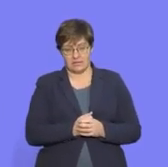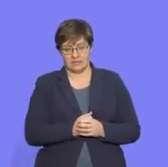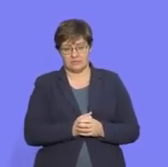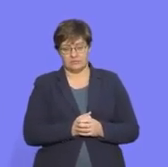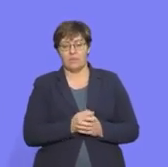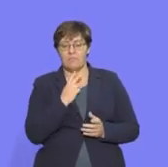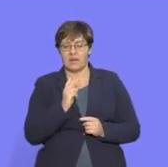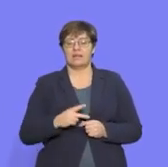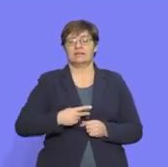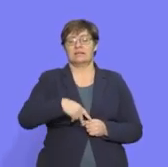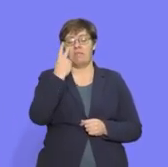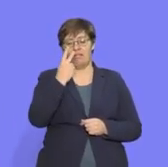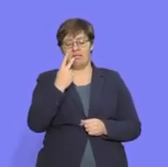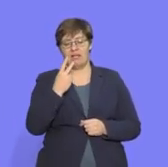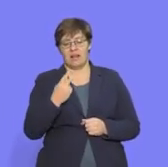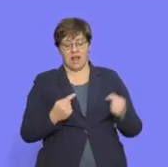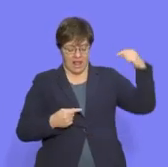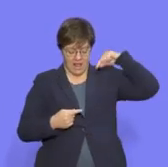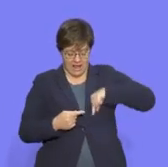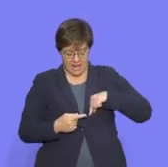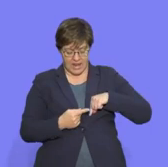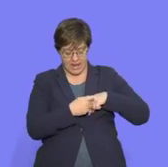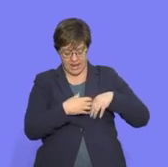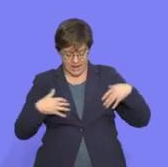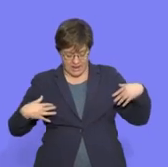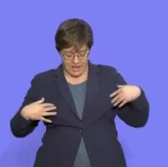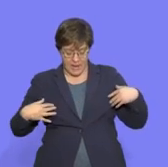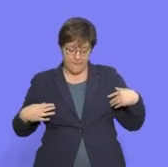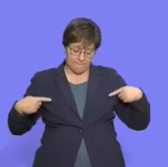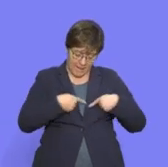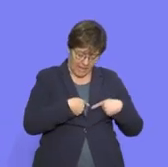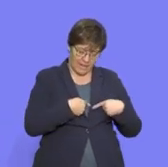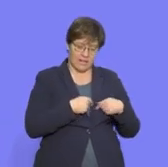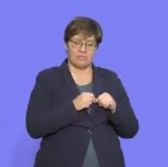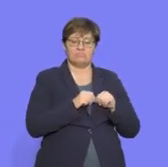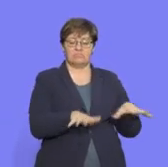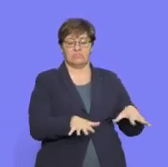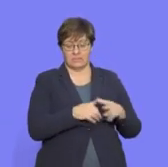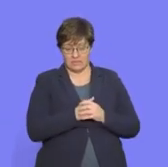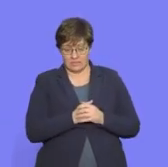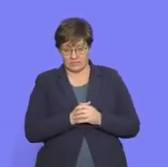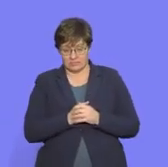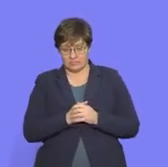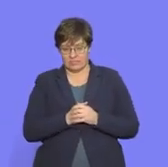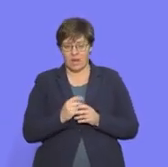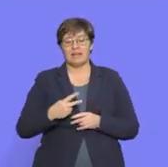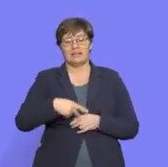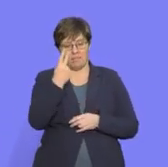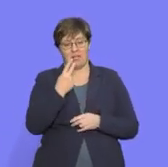basically, it does a double circuit where the heart, the blood comes to the heart